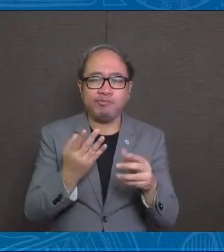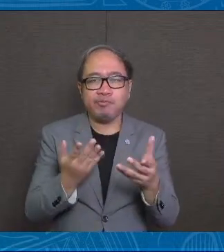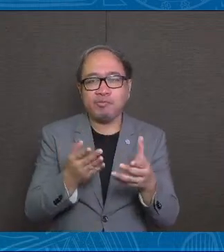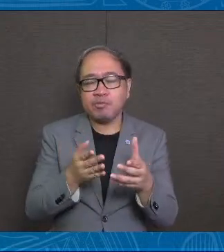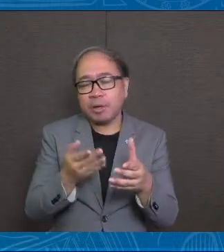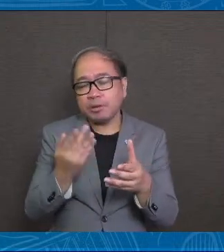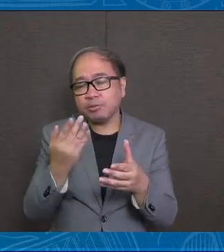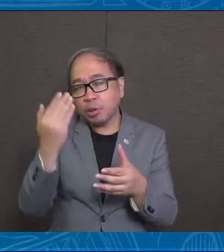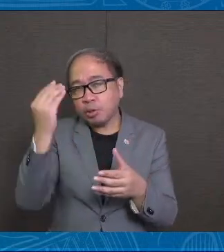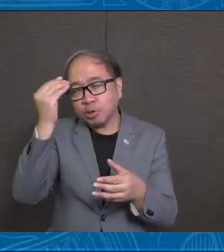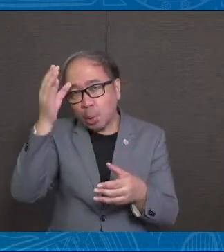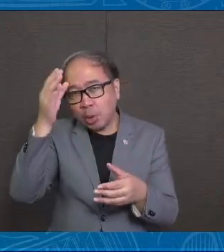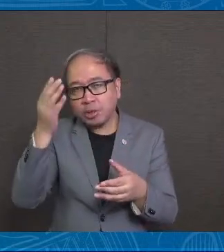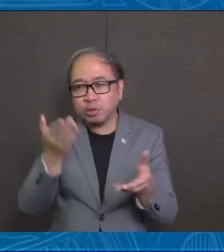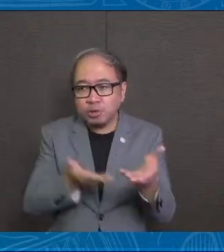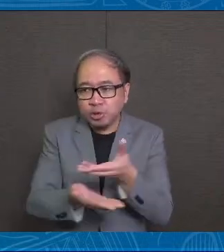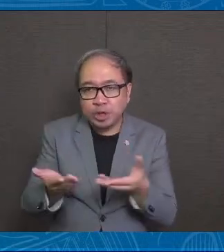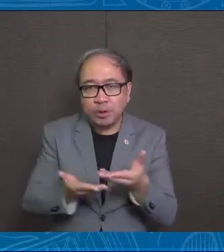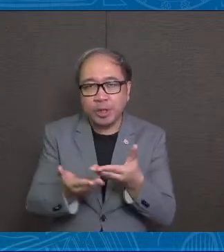with us this evening.